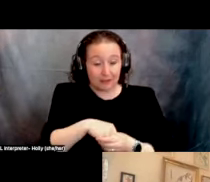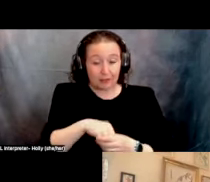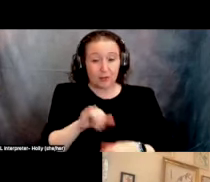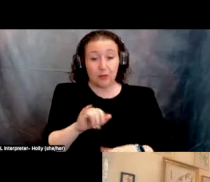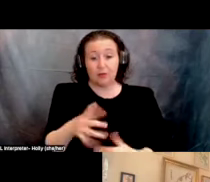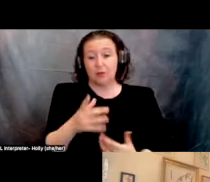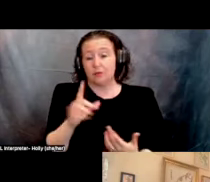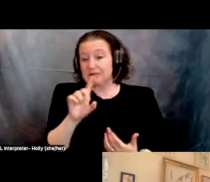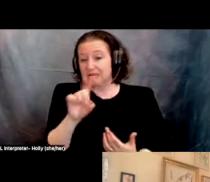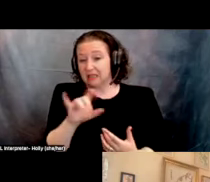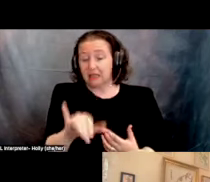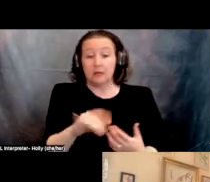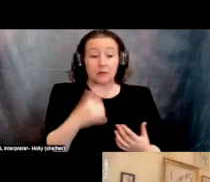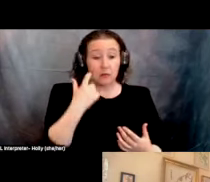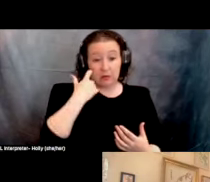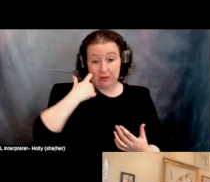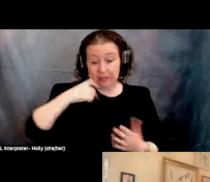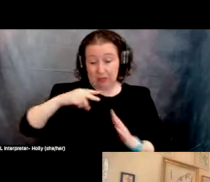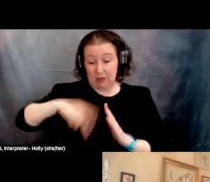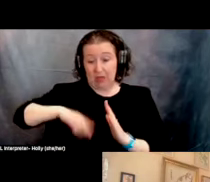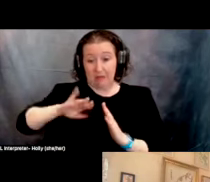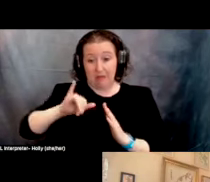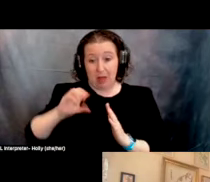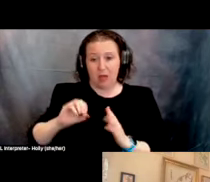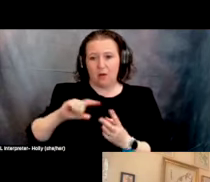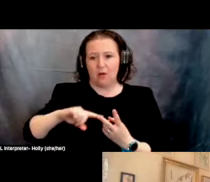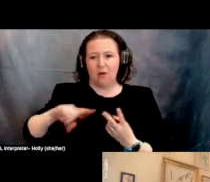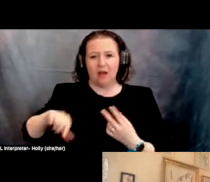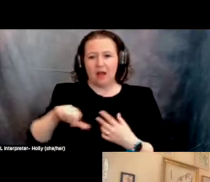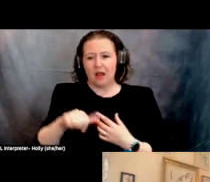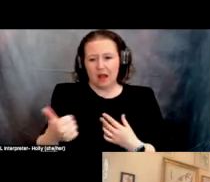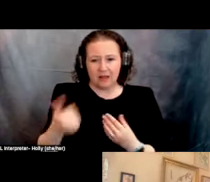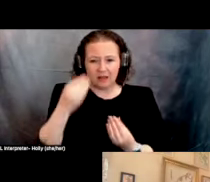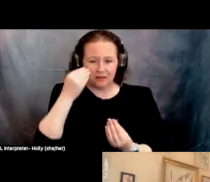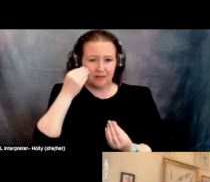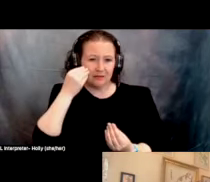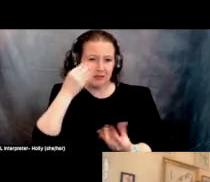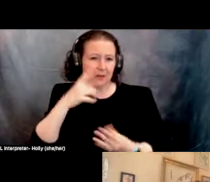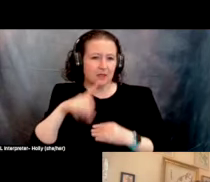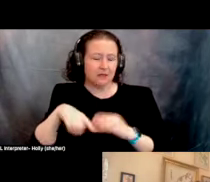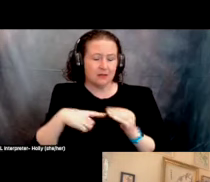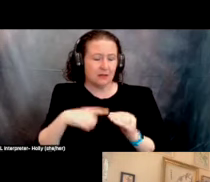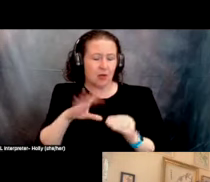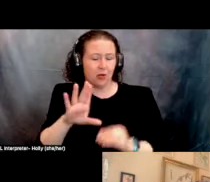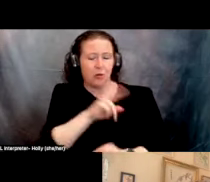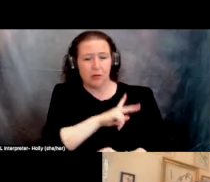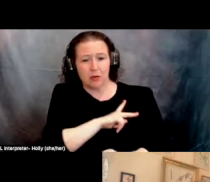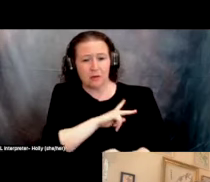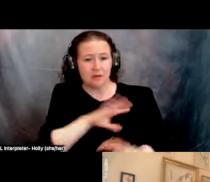question. Beyond what we see there in your bio, is there anything you would like to share with us about your personal or family history?